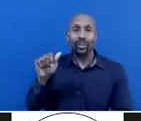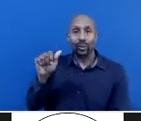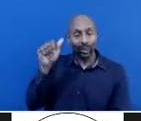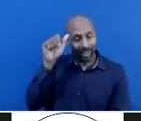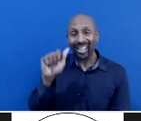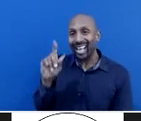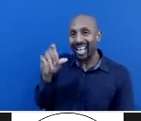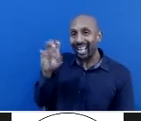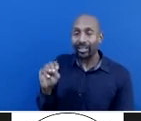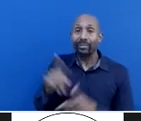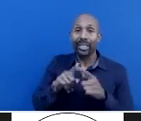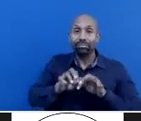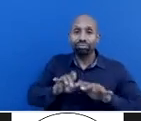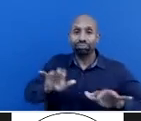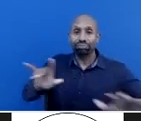connected.